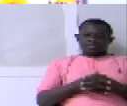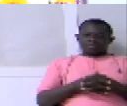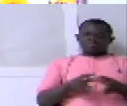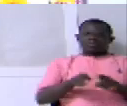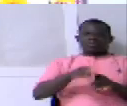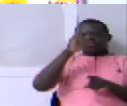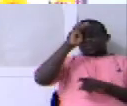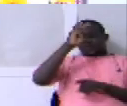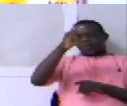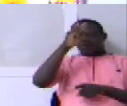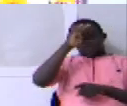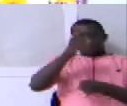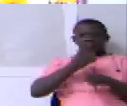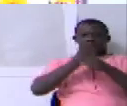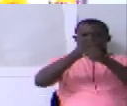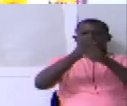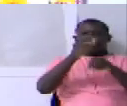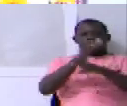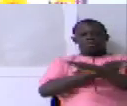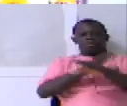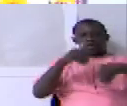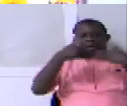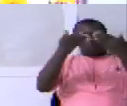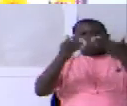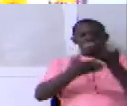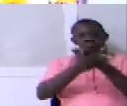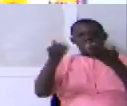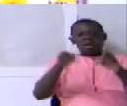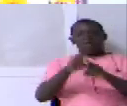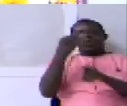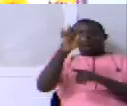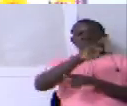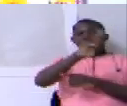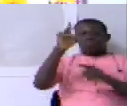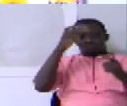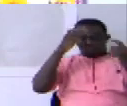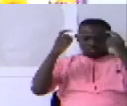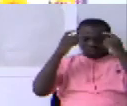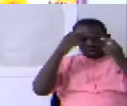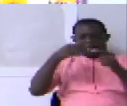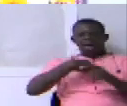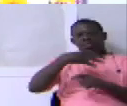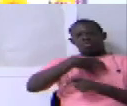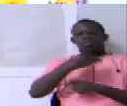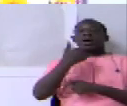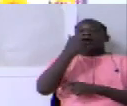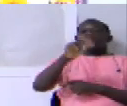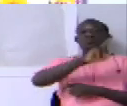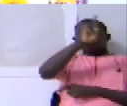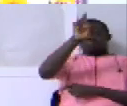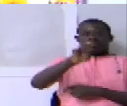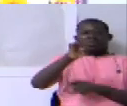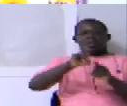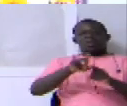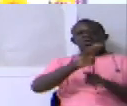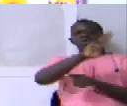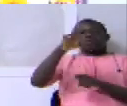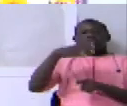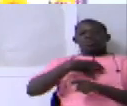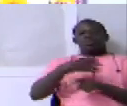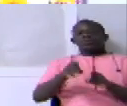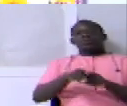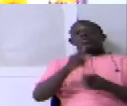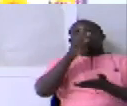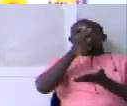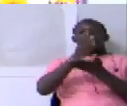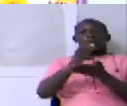Thank you, Bishop. Before I give you the floor, if you don't mind, I have a follow-up question. I don't want to bring the witness back to this point